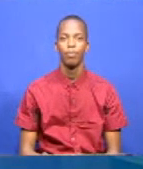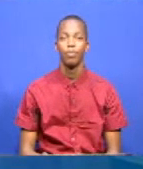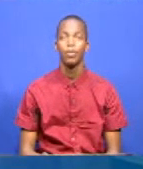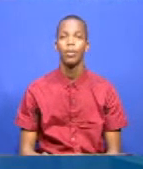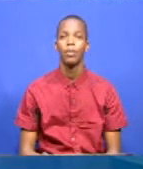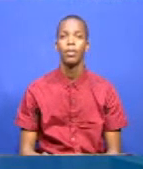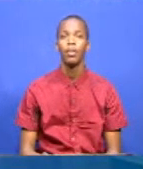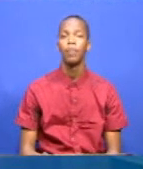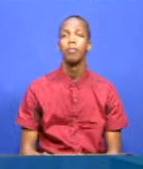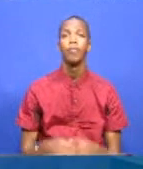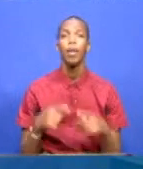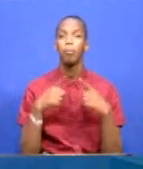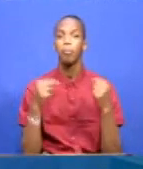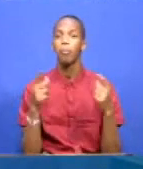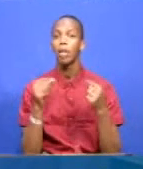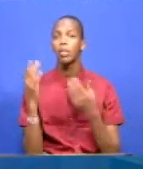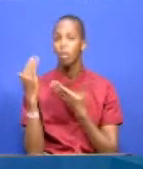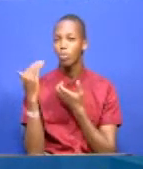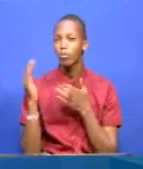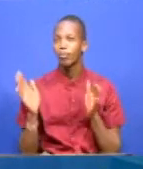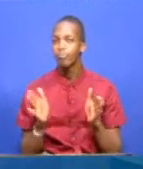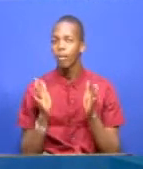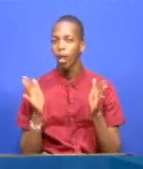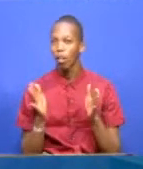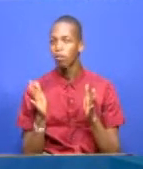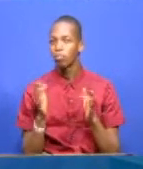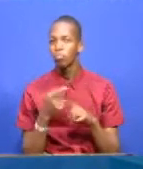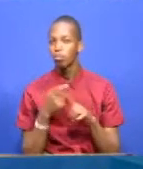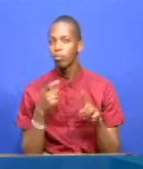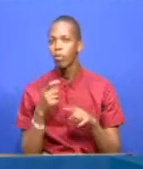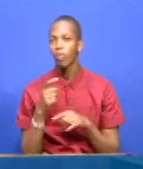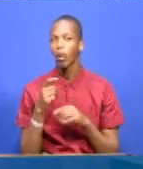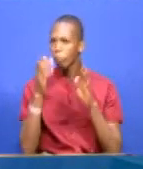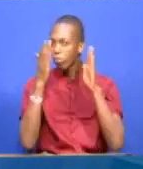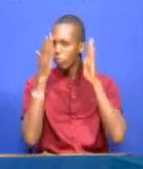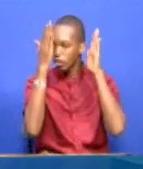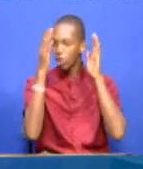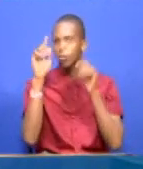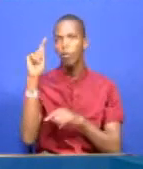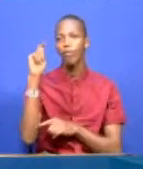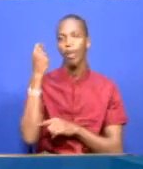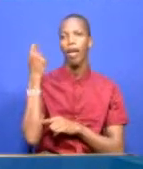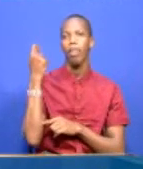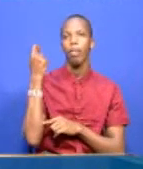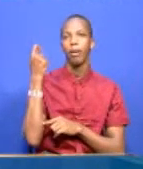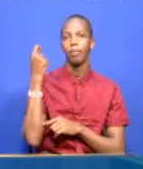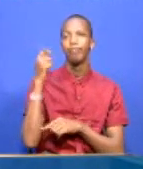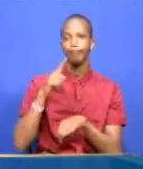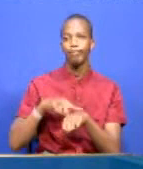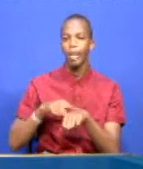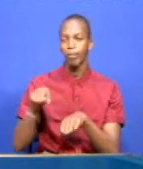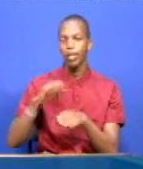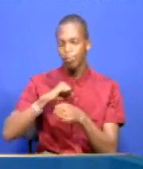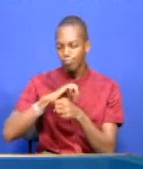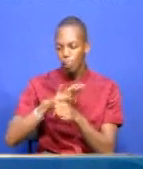message of hope and encouragement from the Catholic bishops of Kenya during the COVID-19